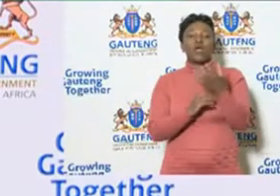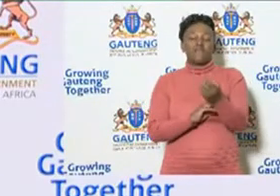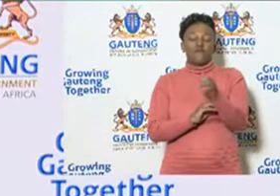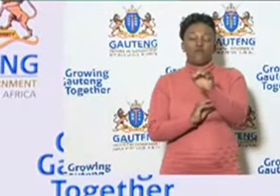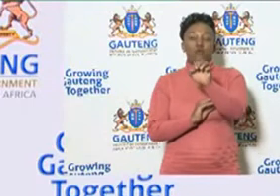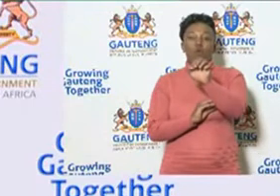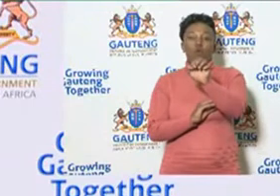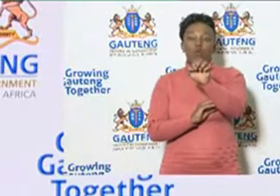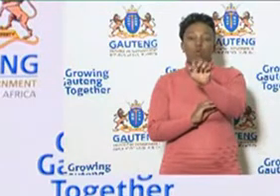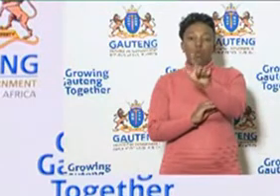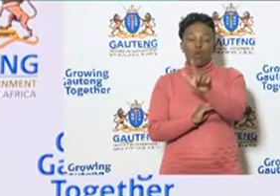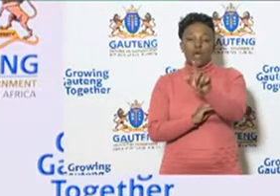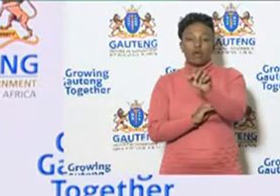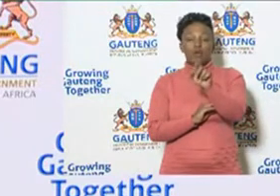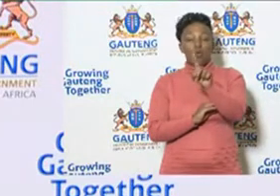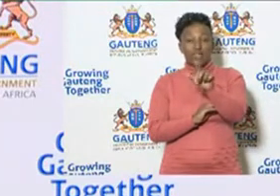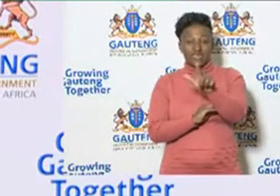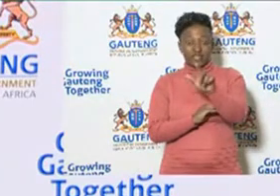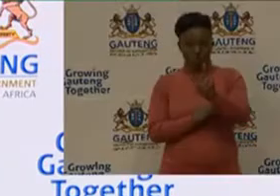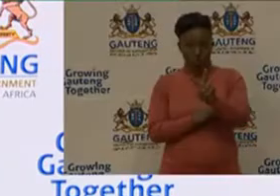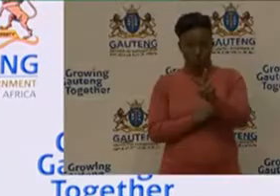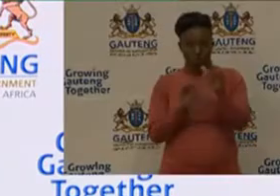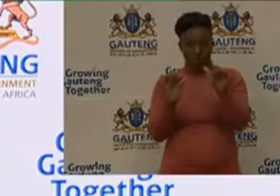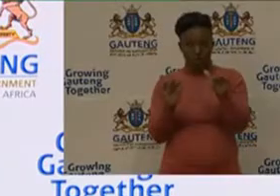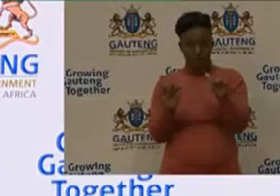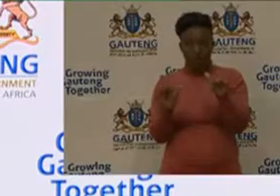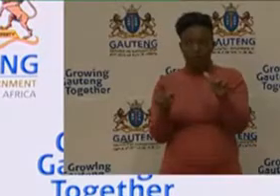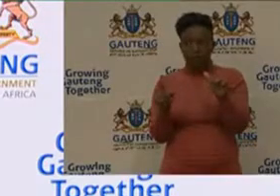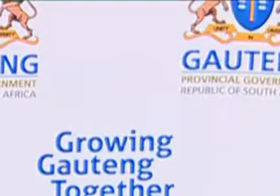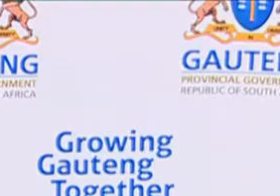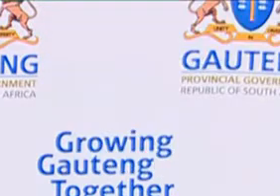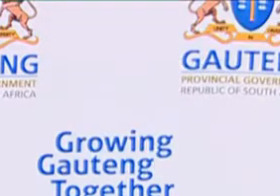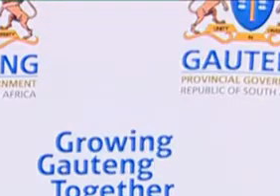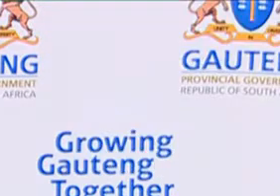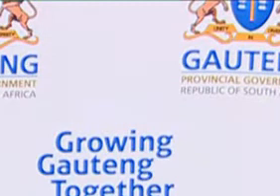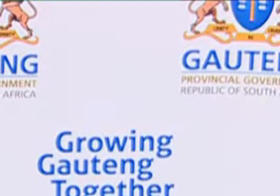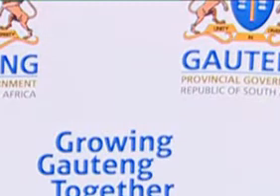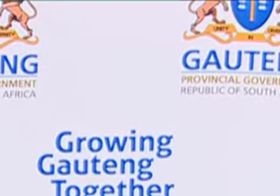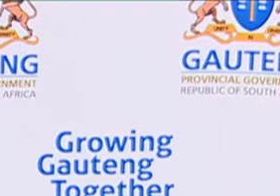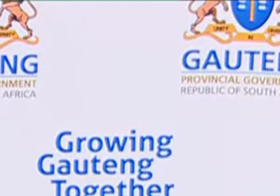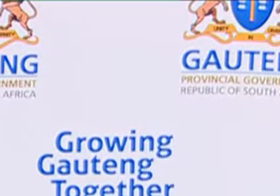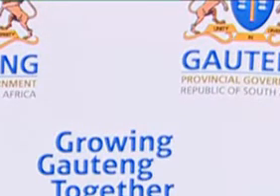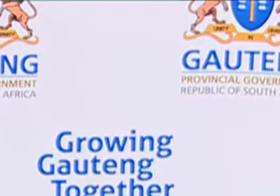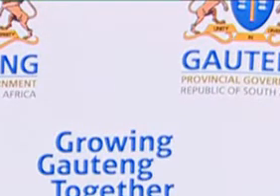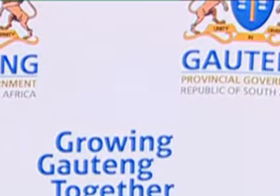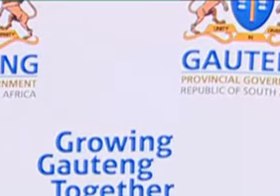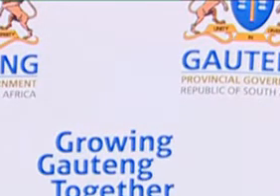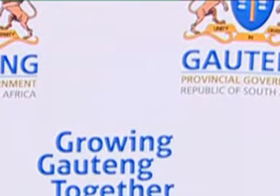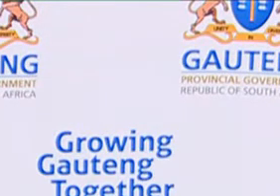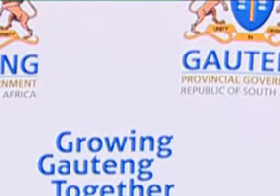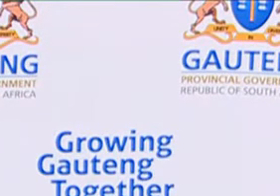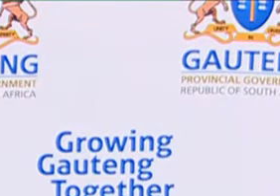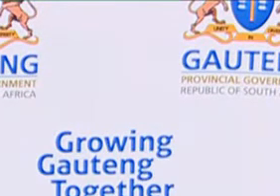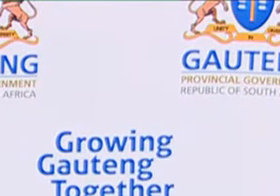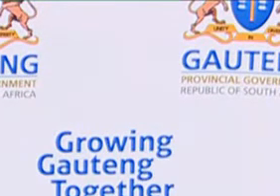our hospital. You can see the number of admissions has increased, and it is a matter that we watch very,